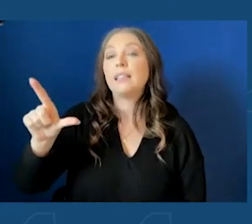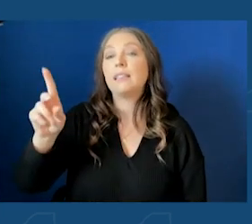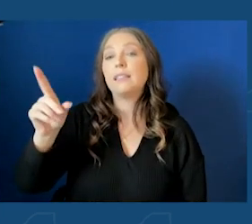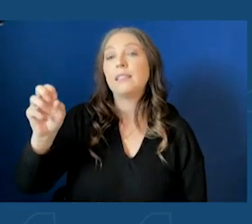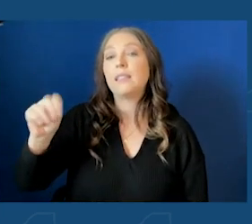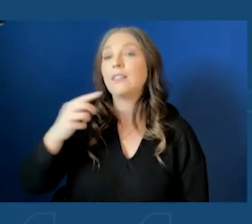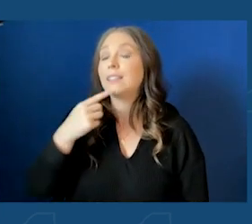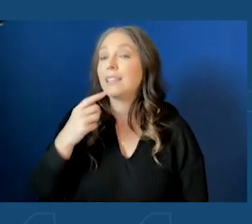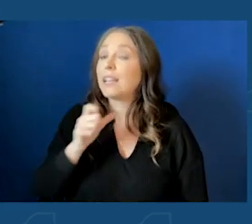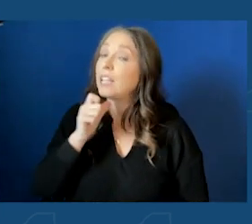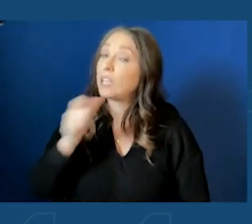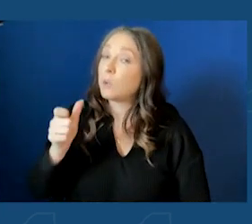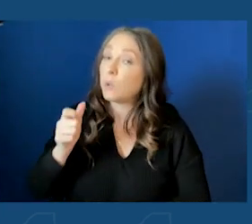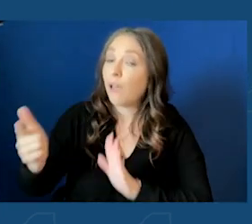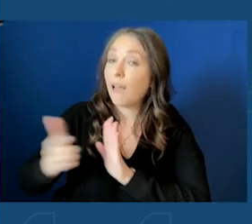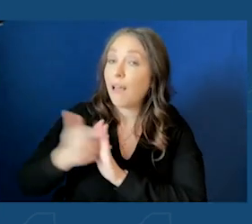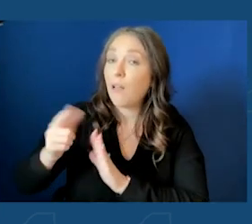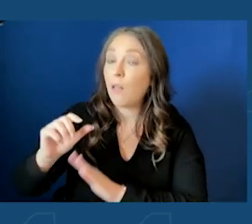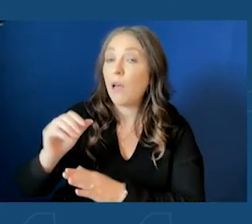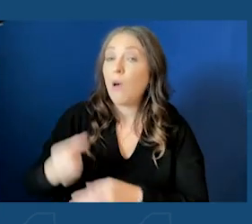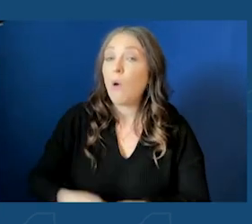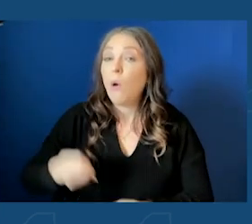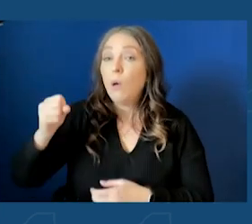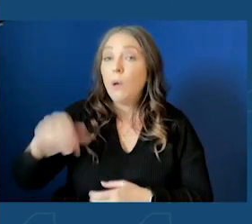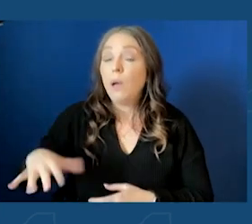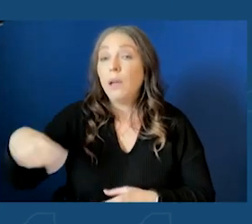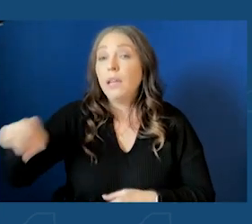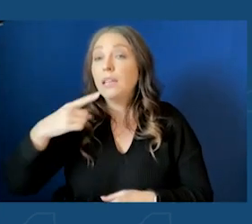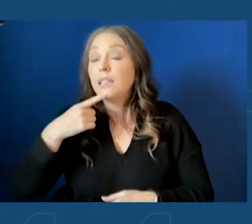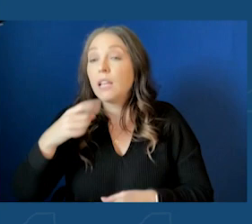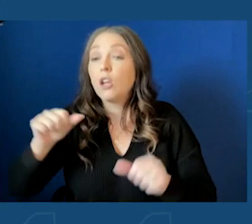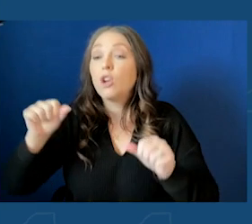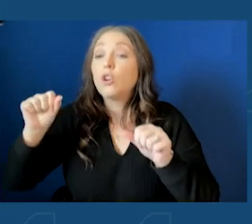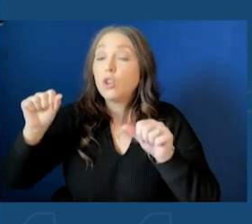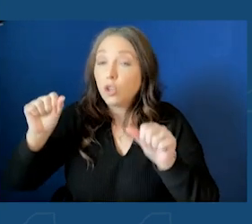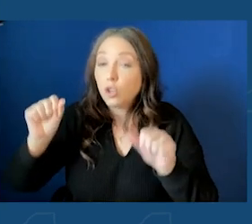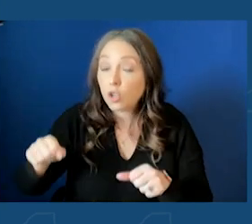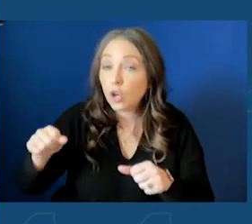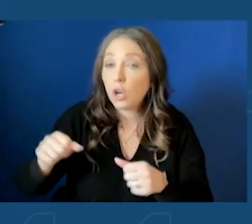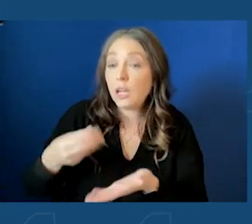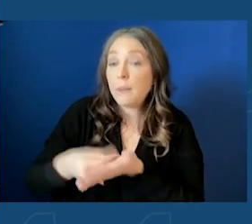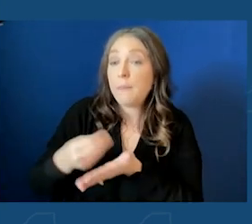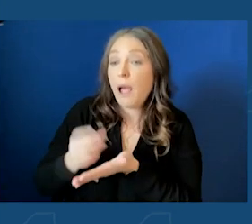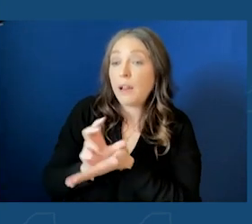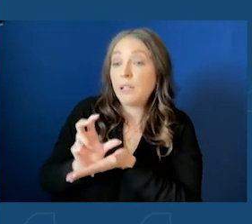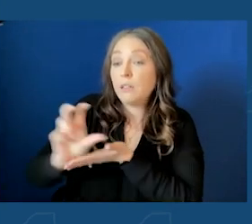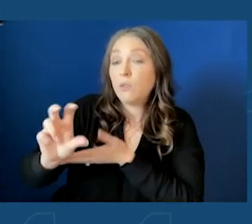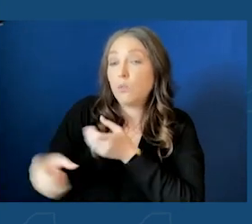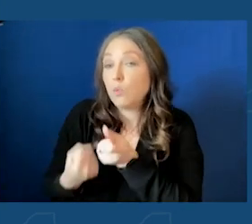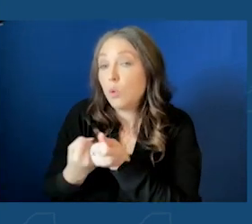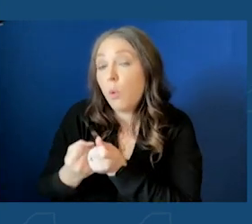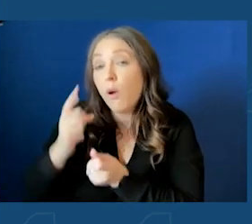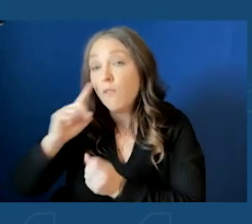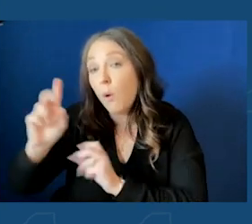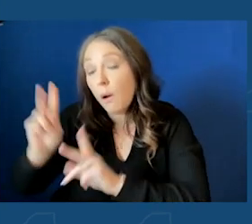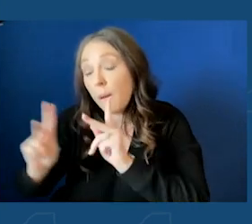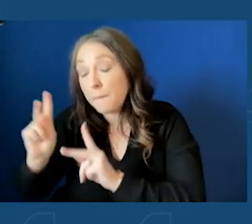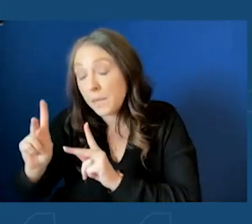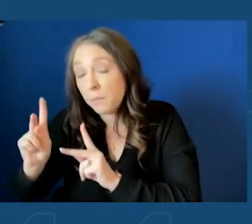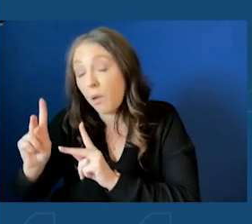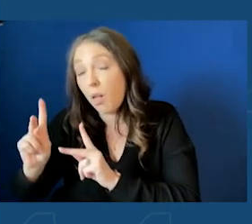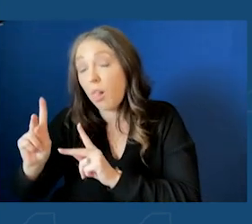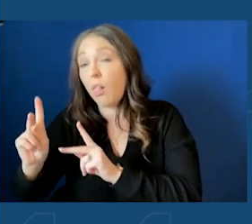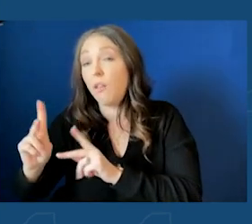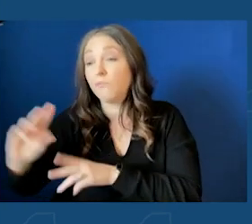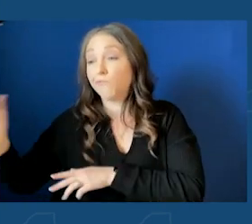that he could curb funding for women traveling to New York for abortion. Is that evidence that he could, in fact, outlaw abortion